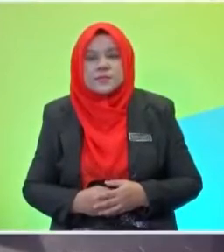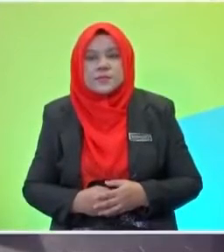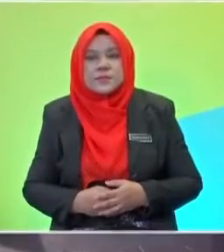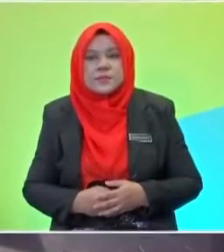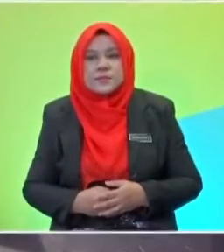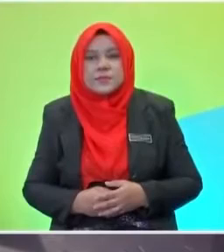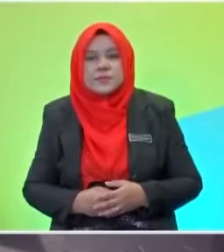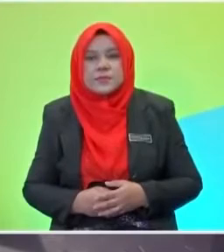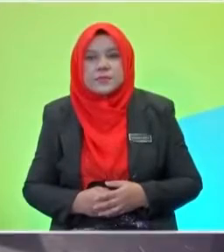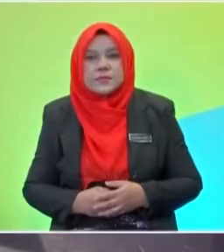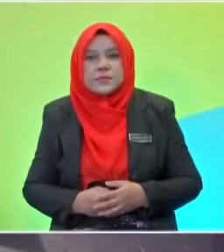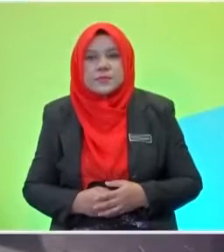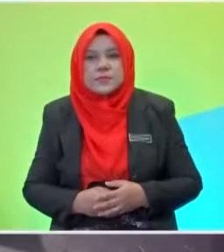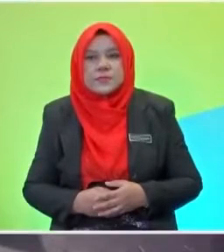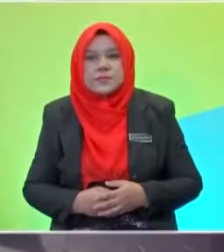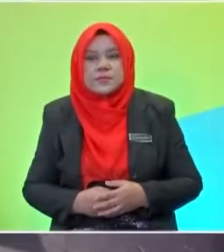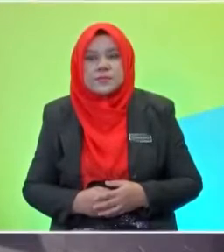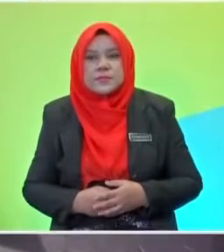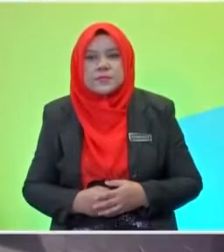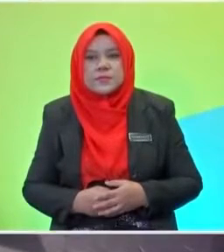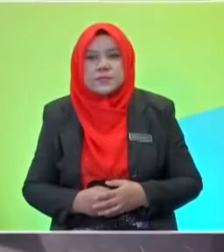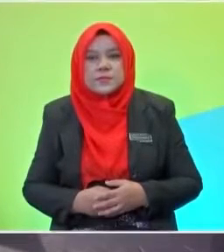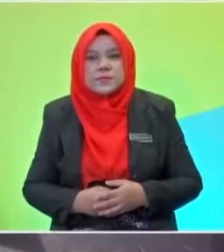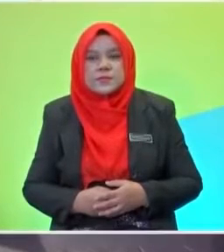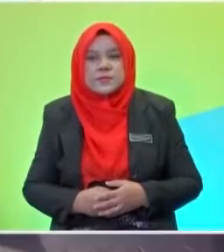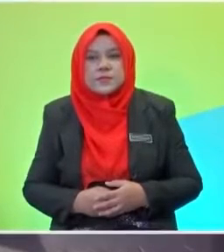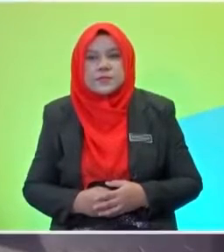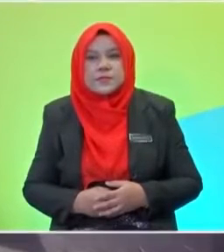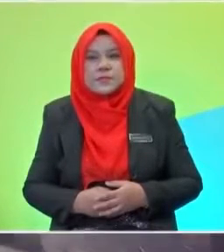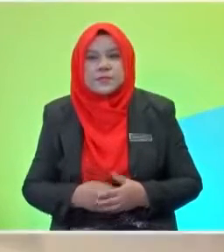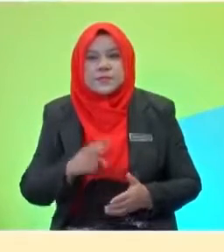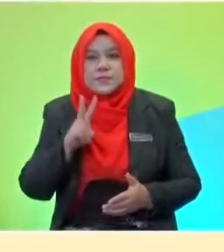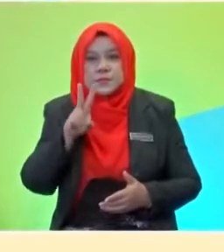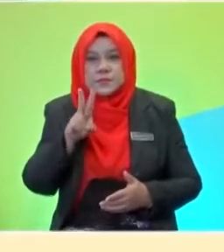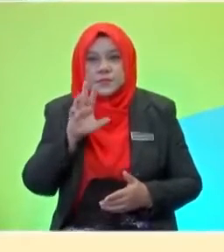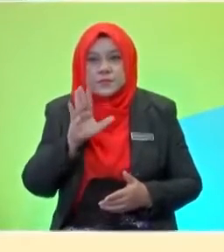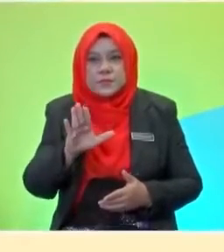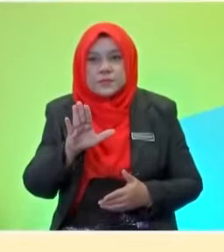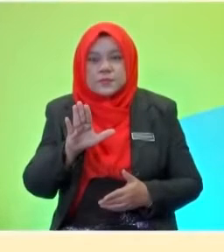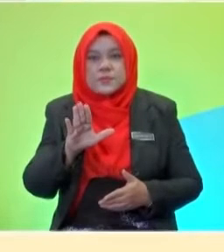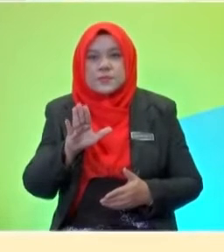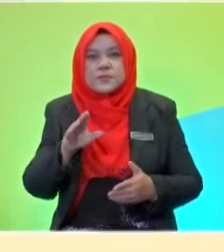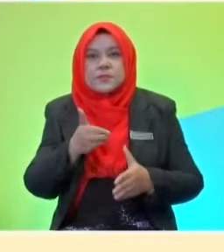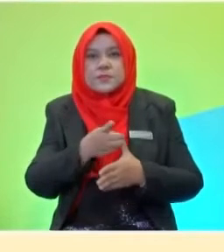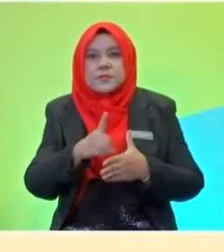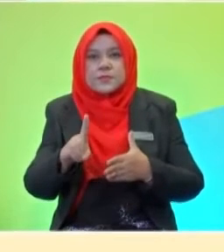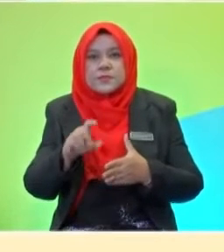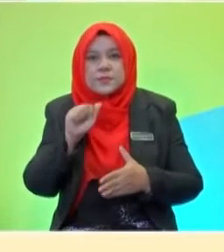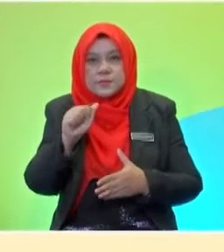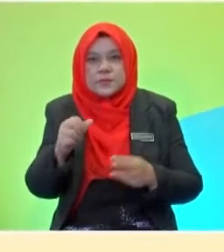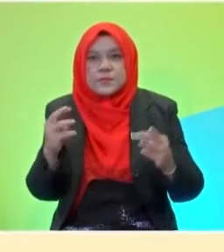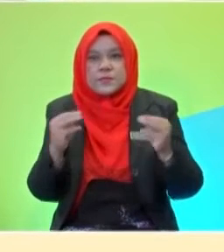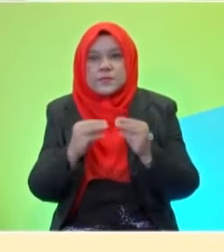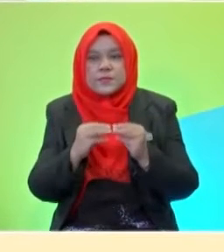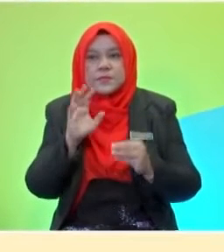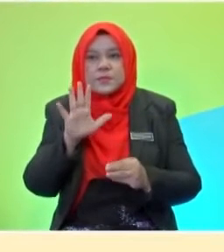well. Then we can check it together. Okay. All 25 divided by A equals